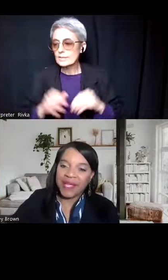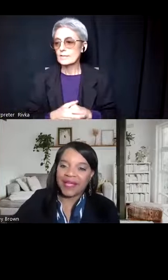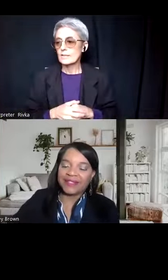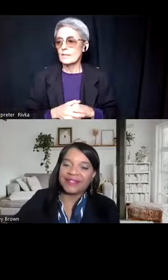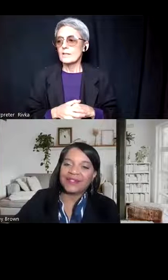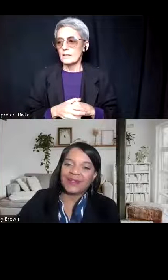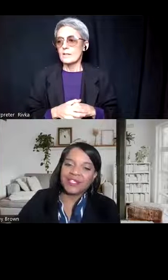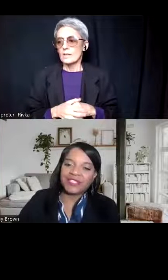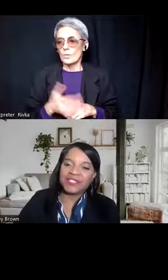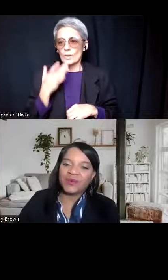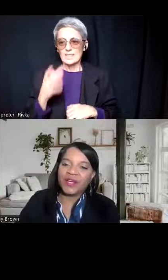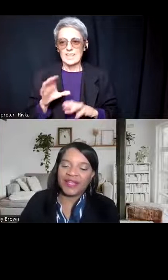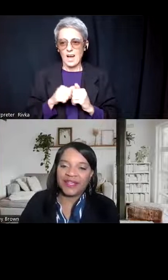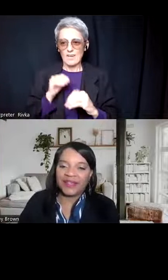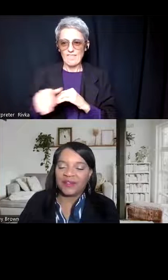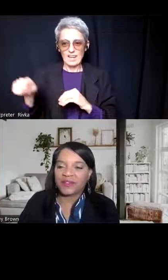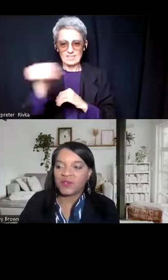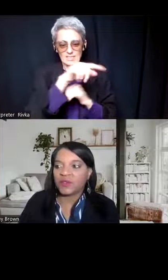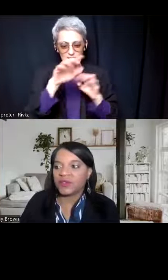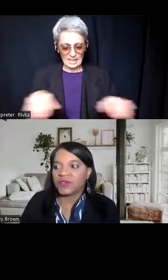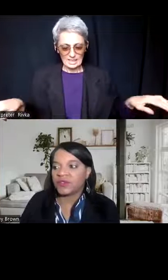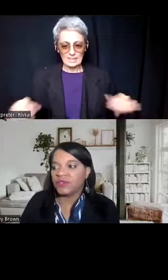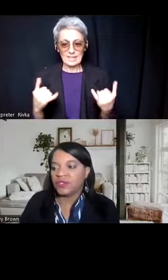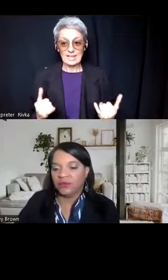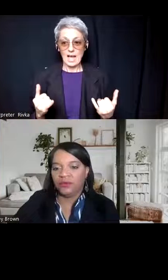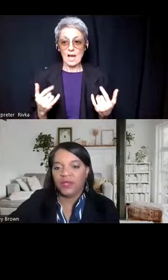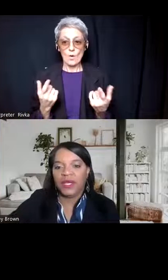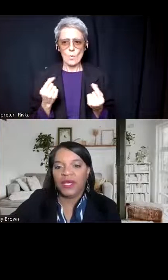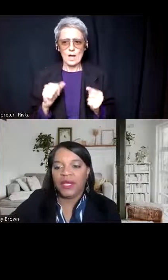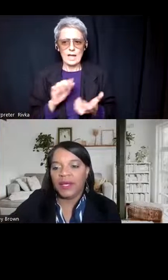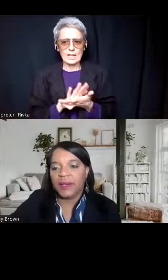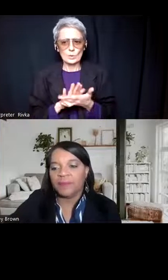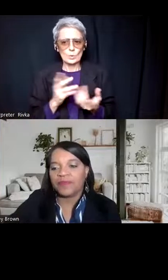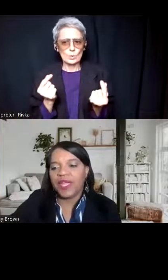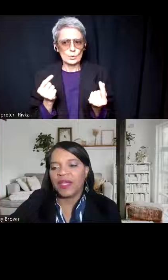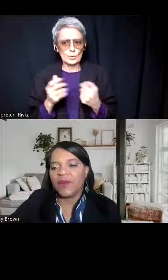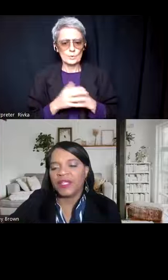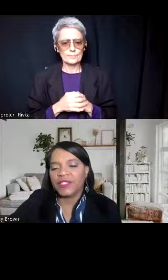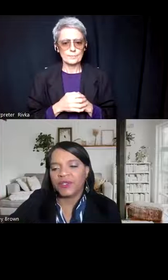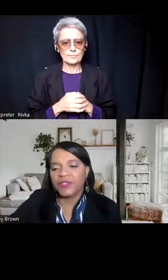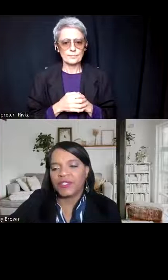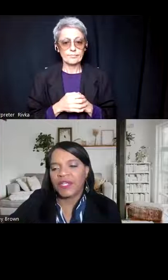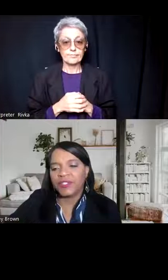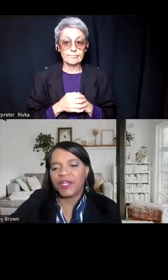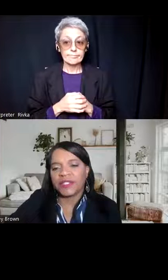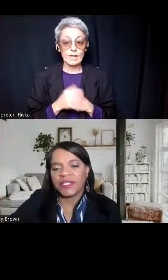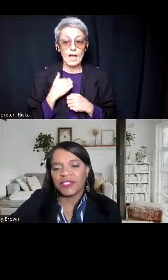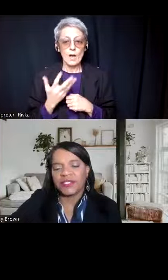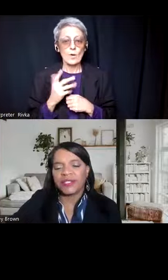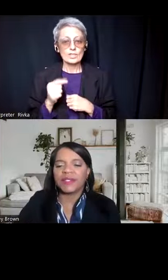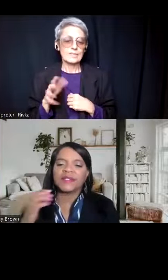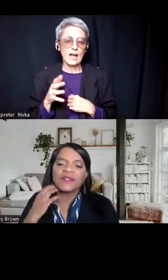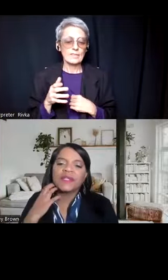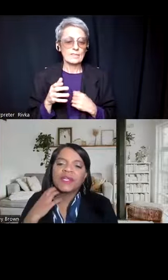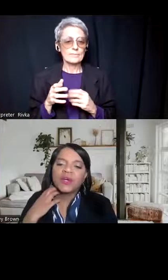the impact. And so the question is, what can schools do? And I wanted to just kind of draw your